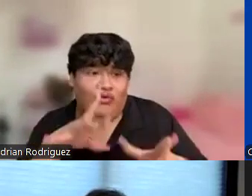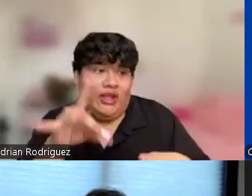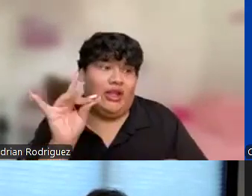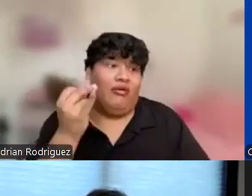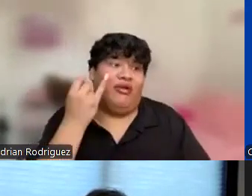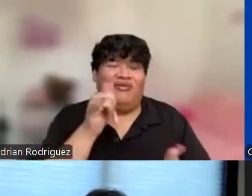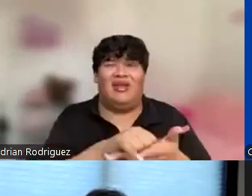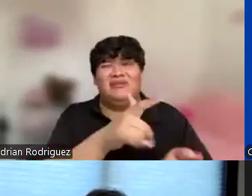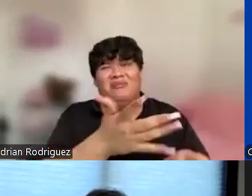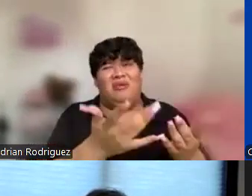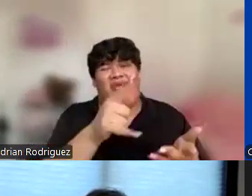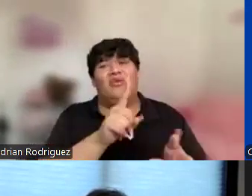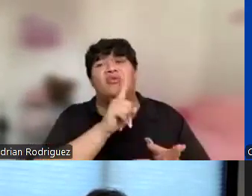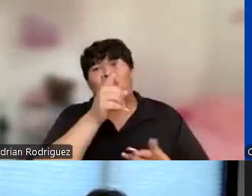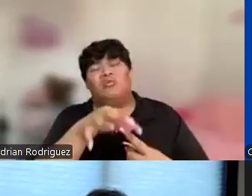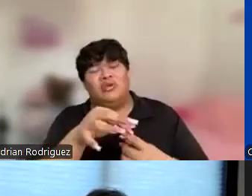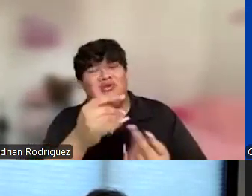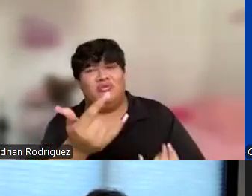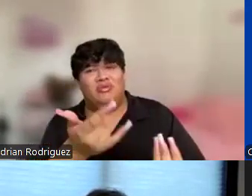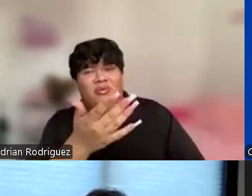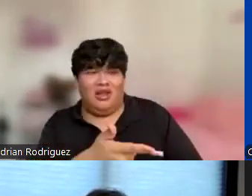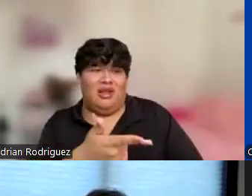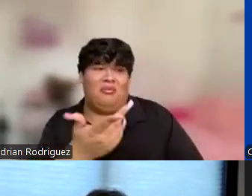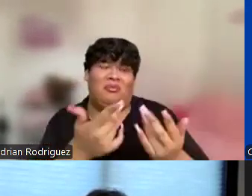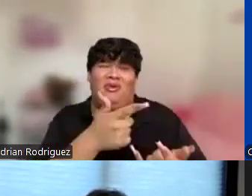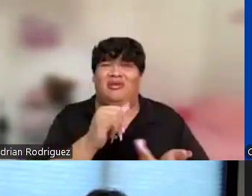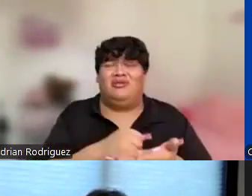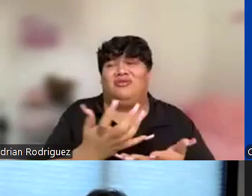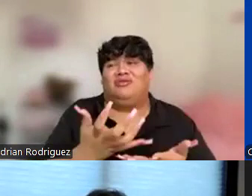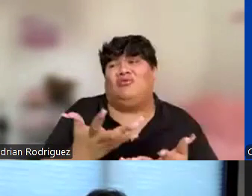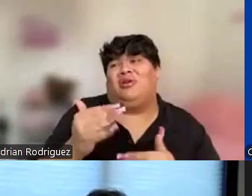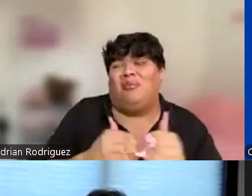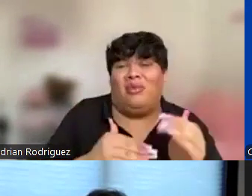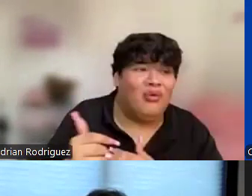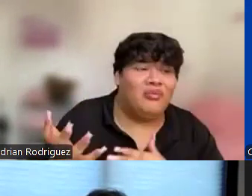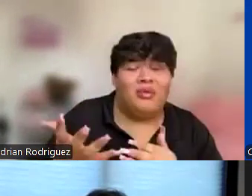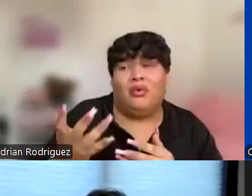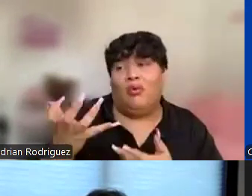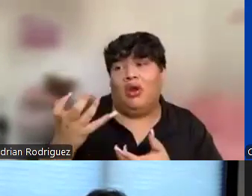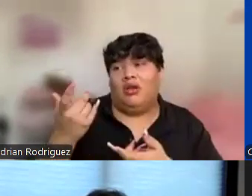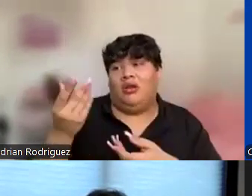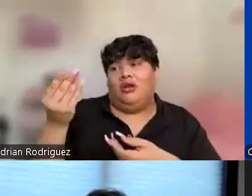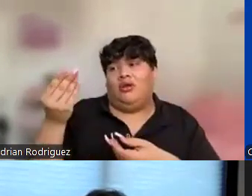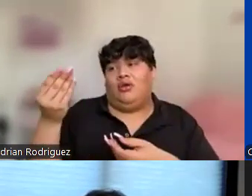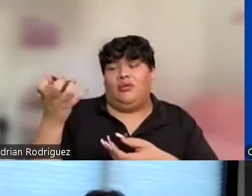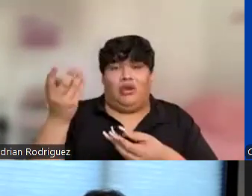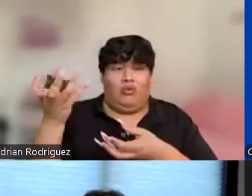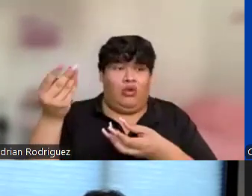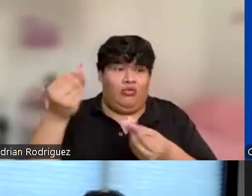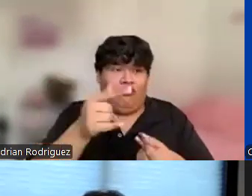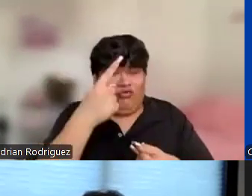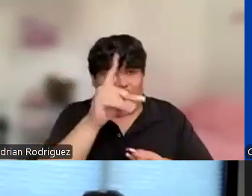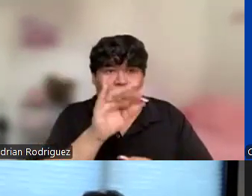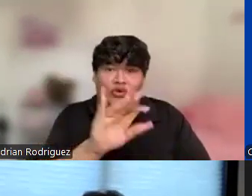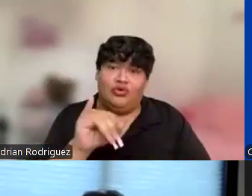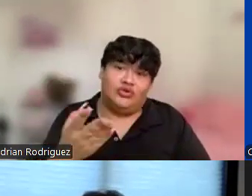that is a real issue, and let's make sure that they're able to be rewarded, if you will, for doing their job.